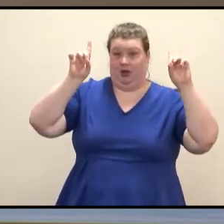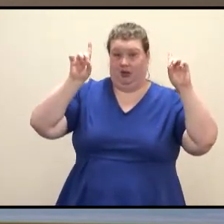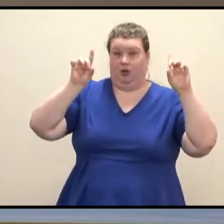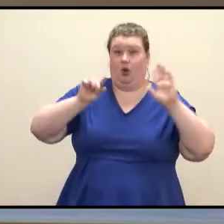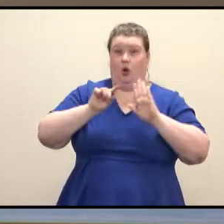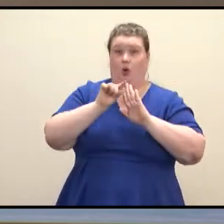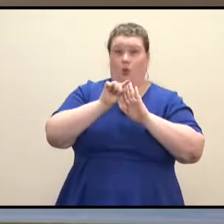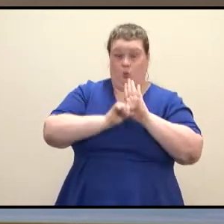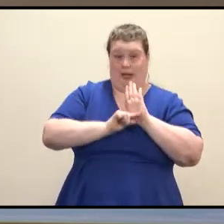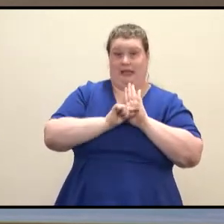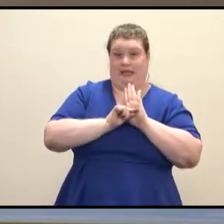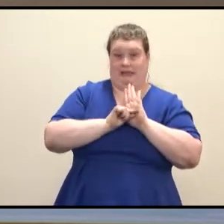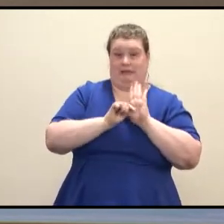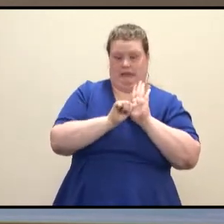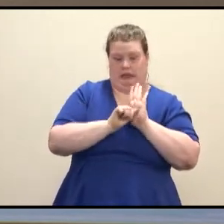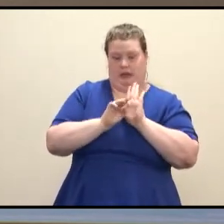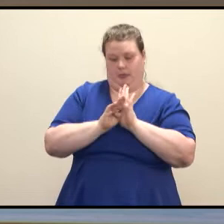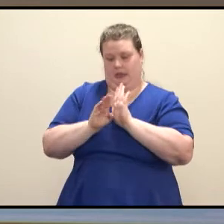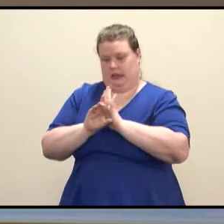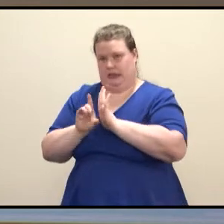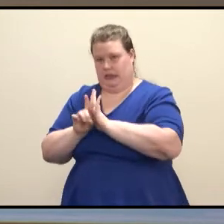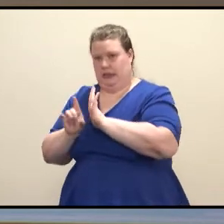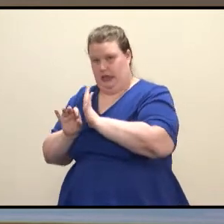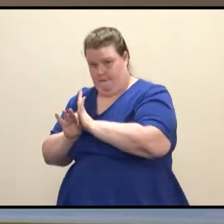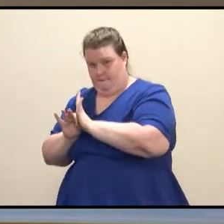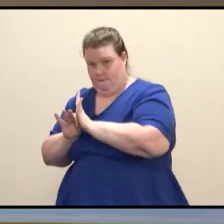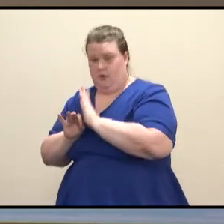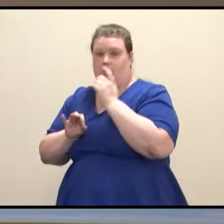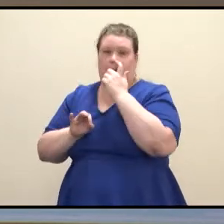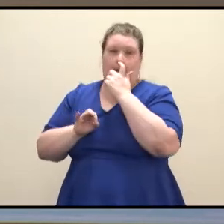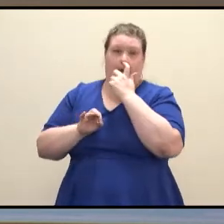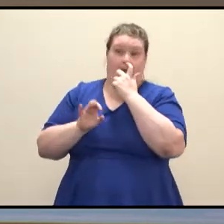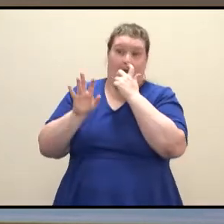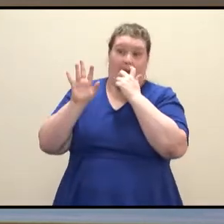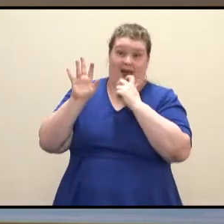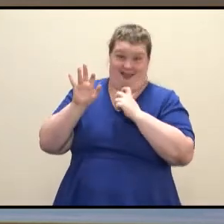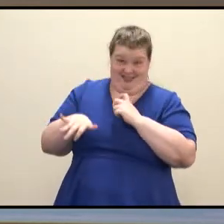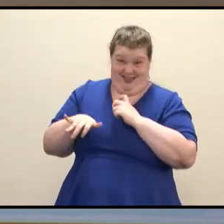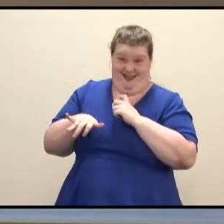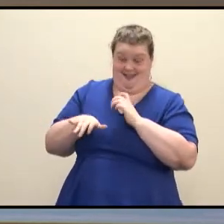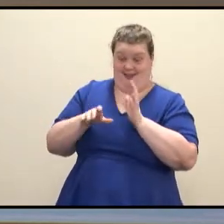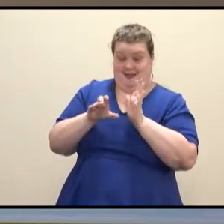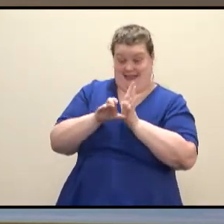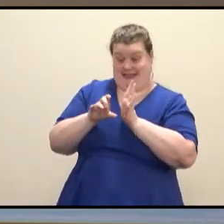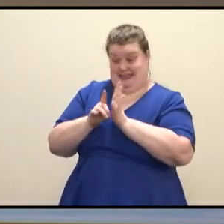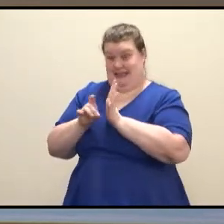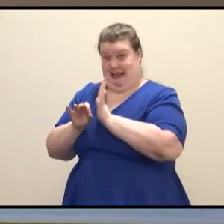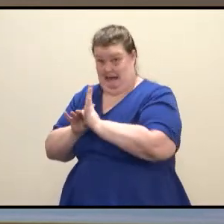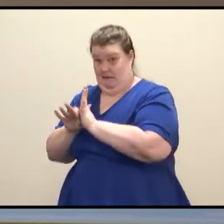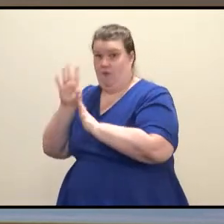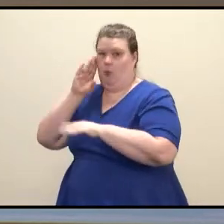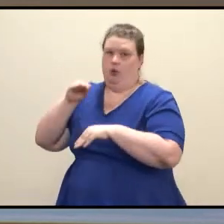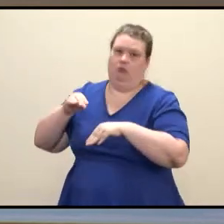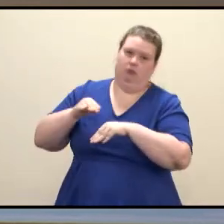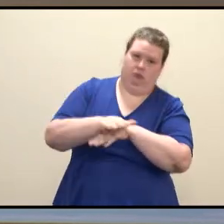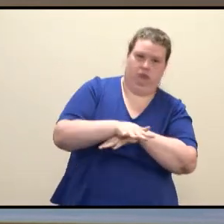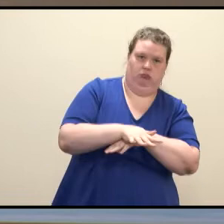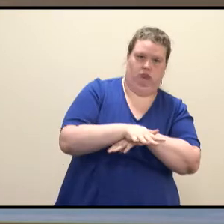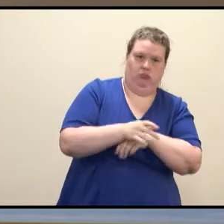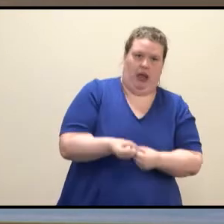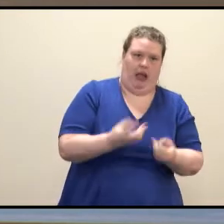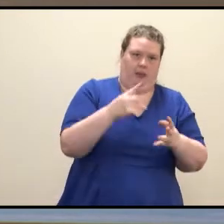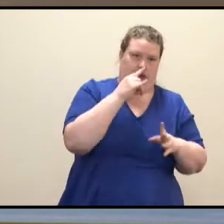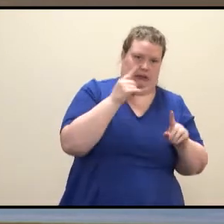and I think that has an impact on your student enrollment. And then I think poor